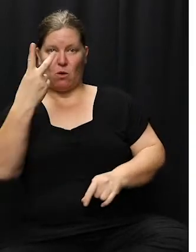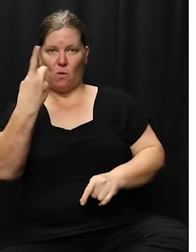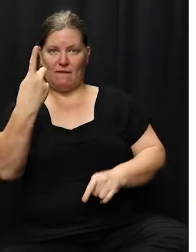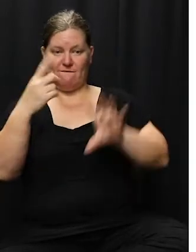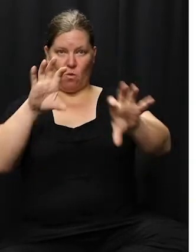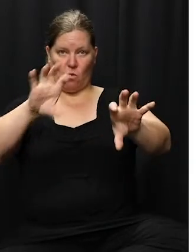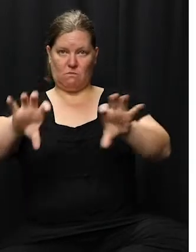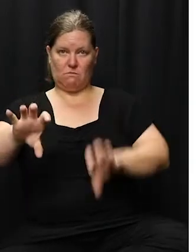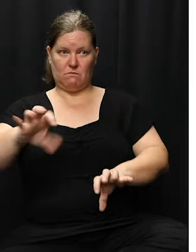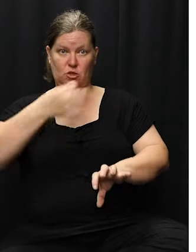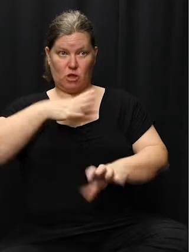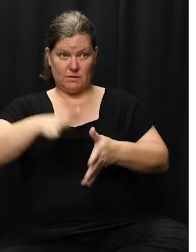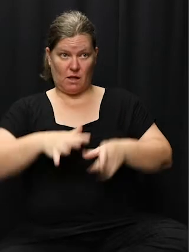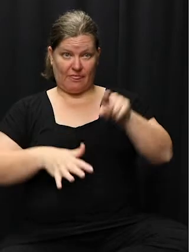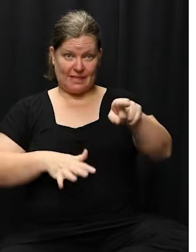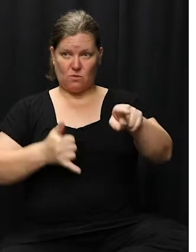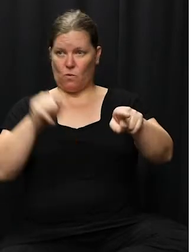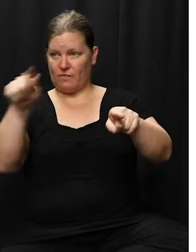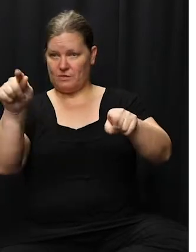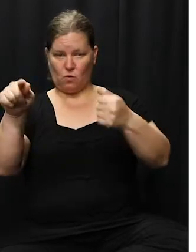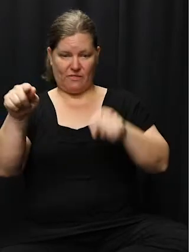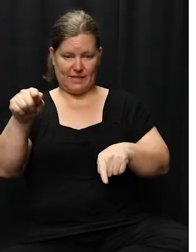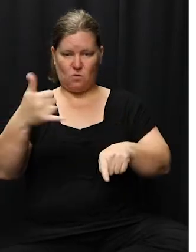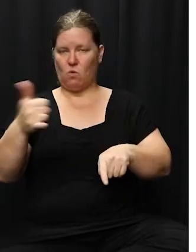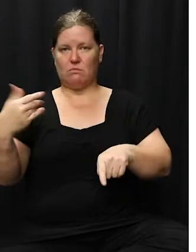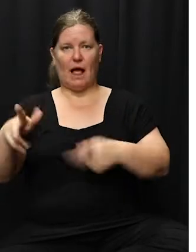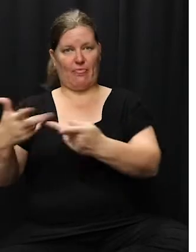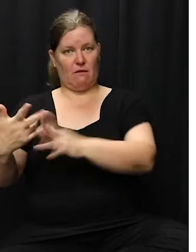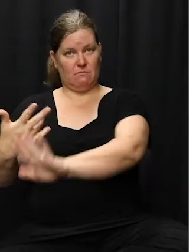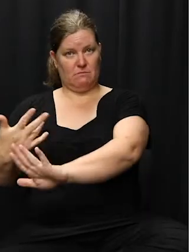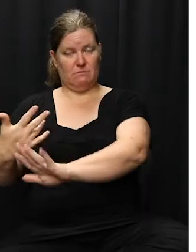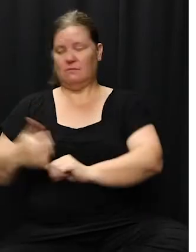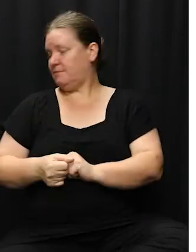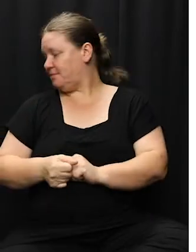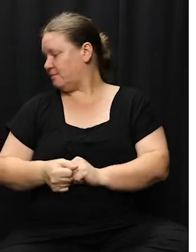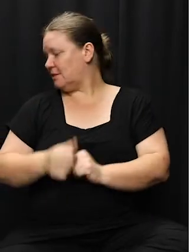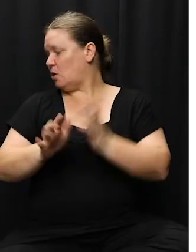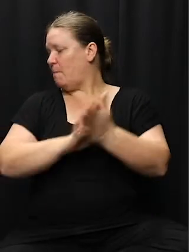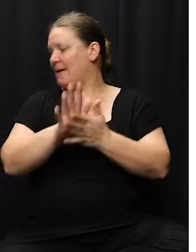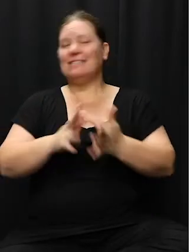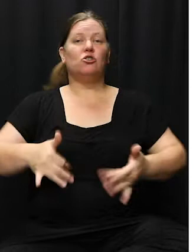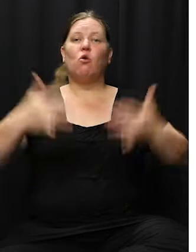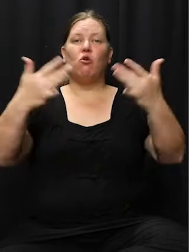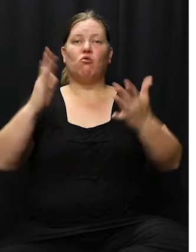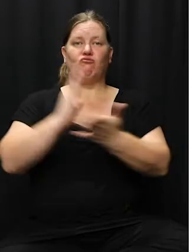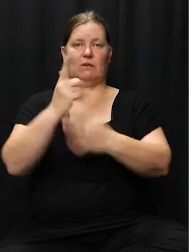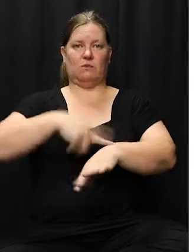picks one picture. When it's expressive, the teacher has to pick one of 4 options. Did the child sign this, this, or other?